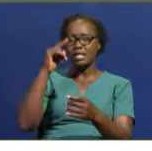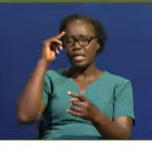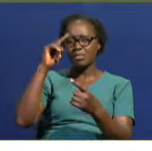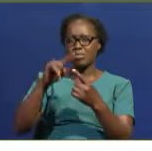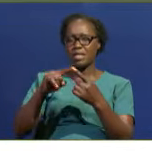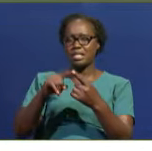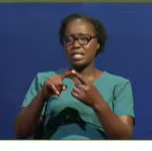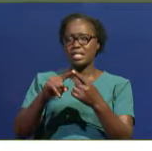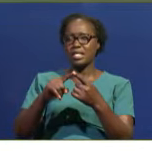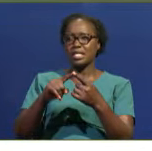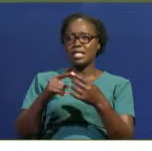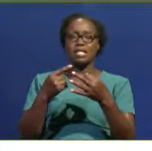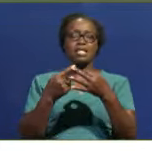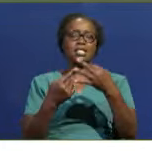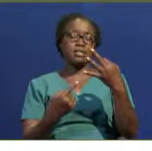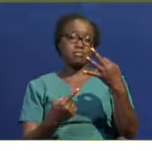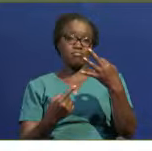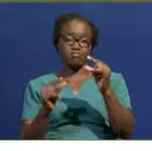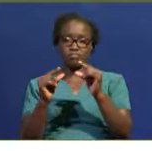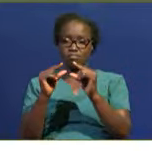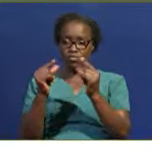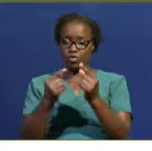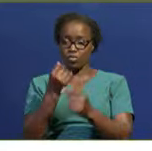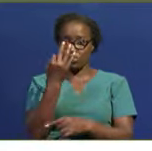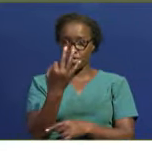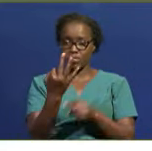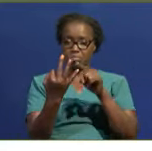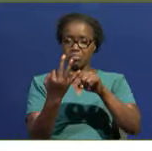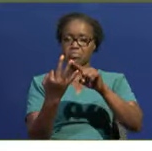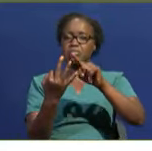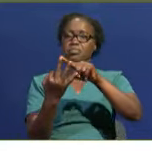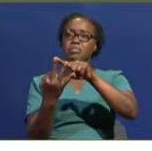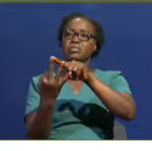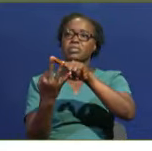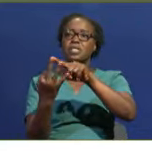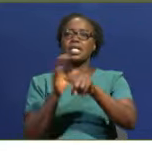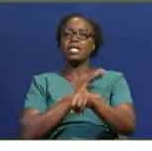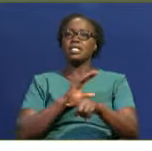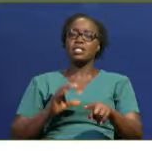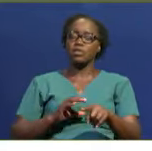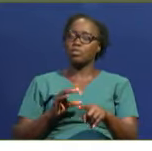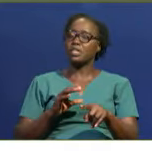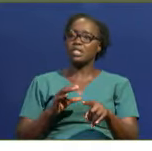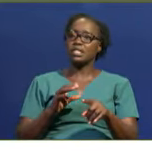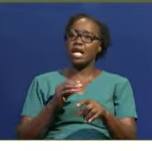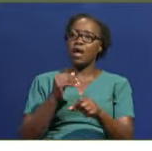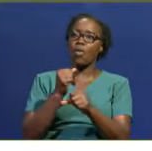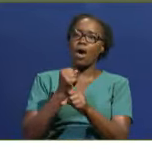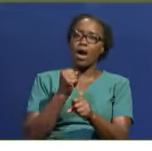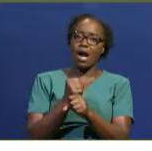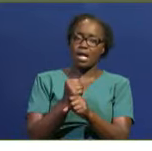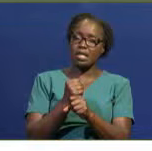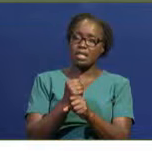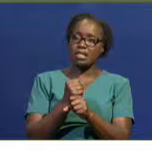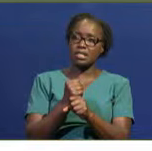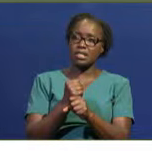in three different categories as the committee undertakes